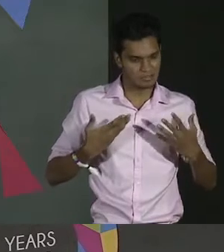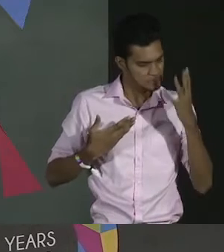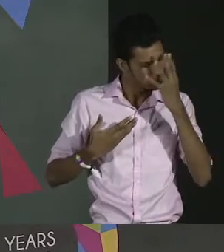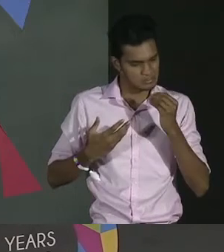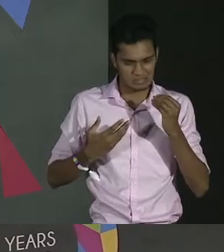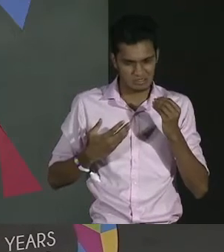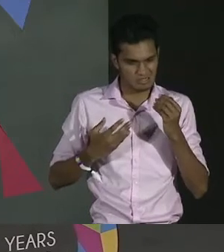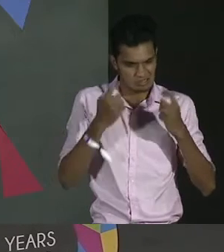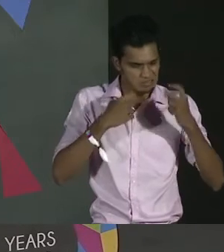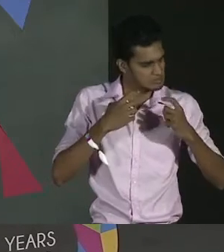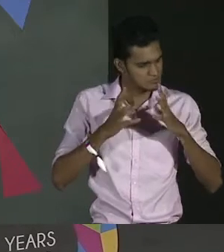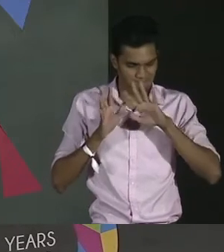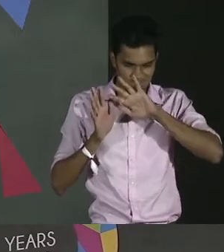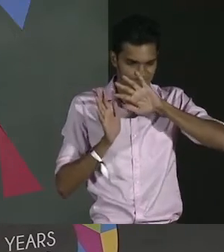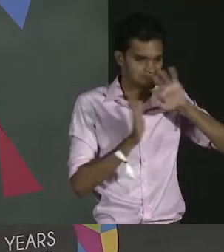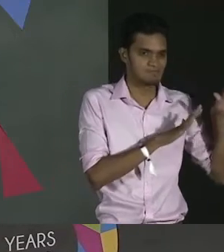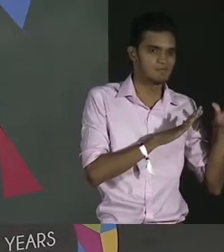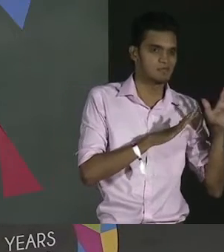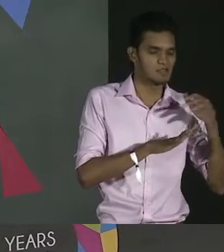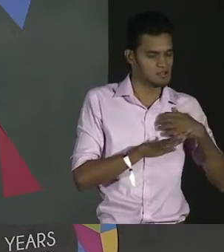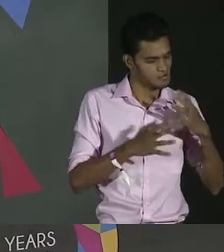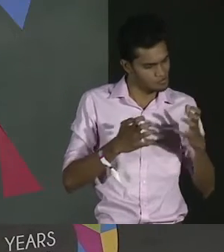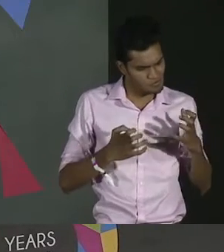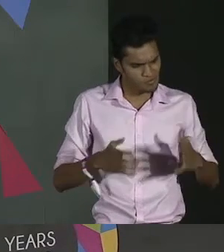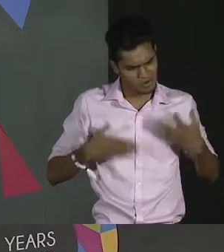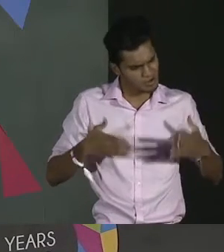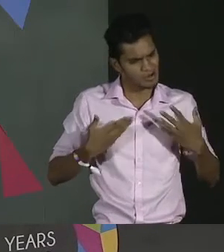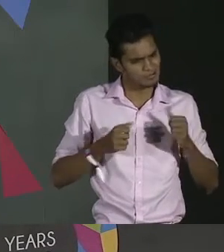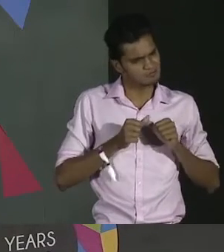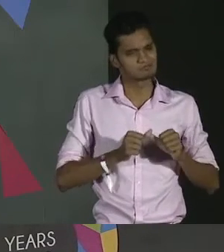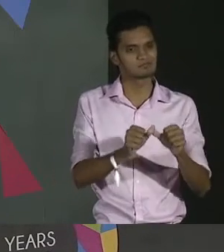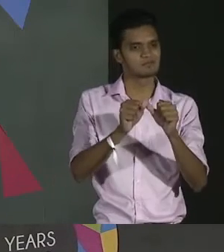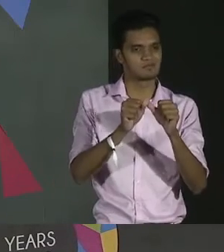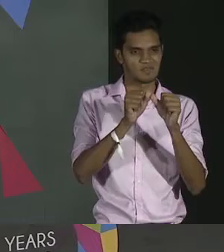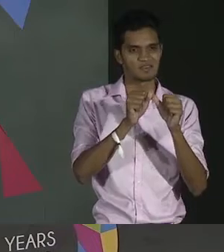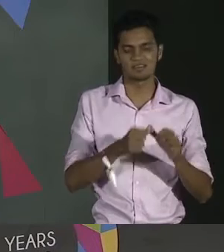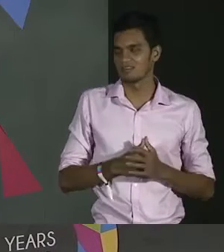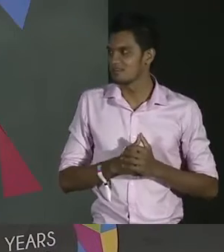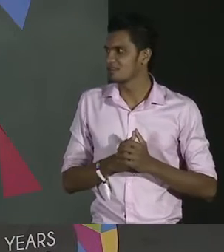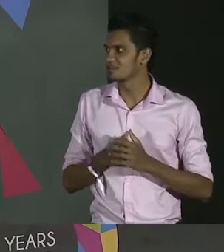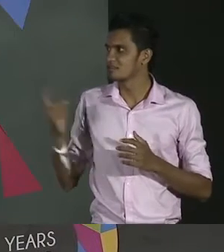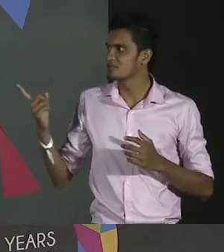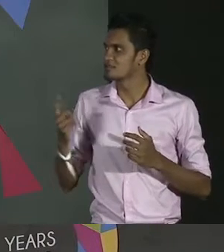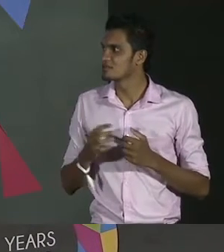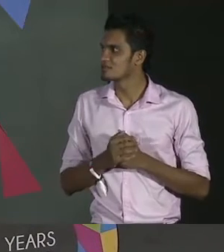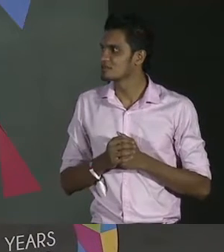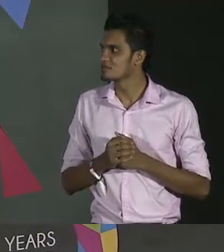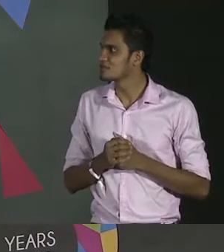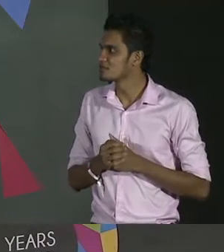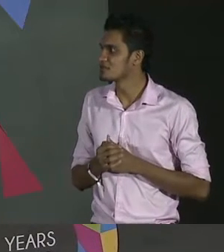or depression to determine my future. I wanted to be happy. And so I started jotting down notes